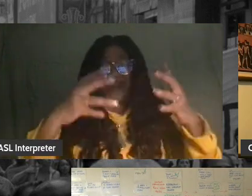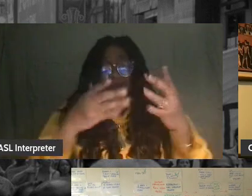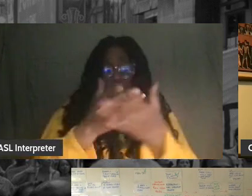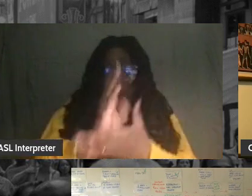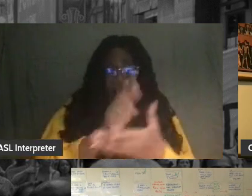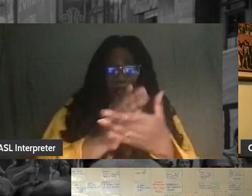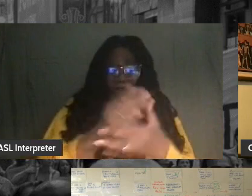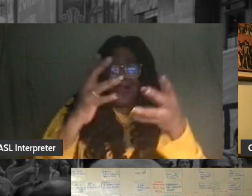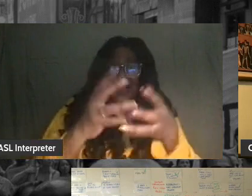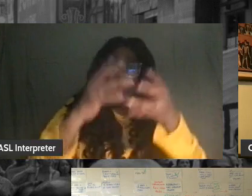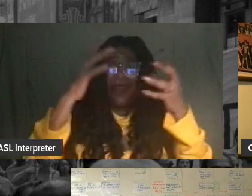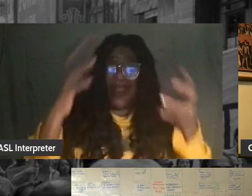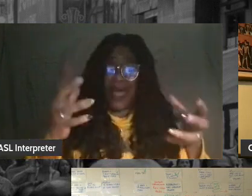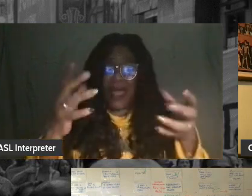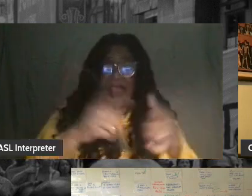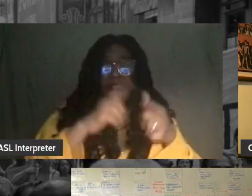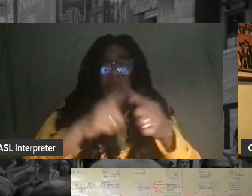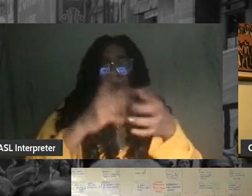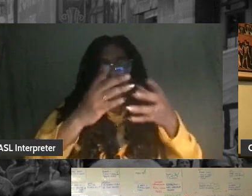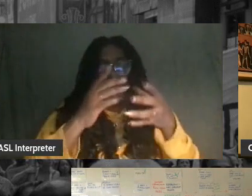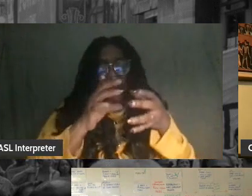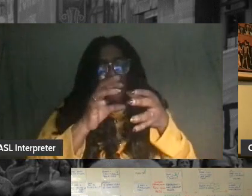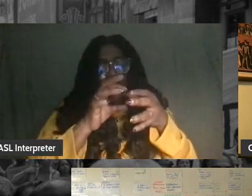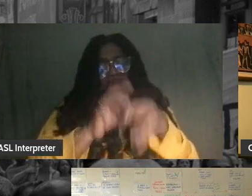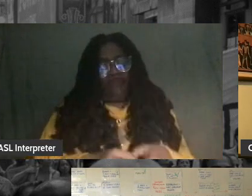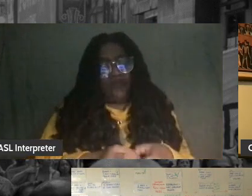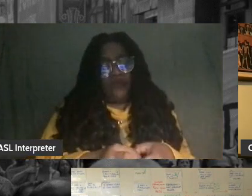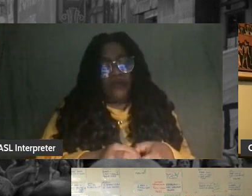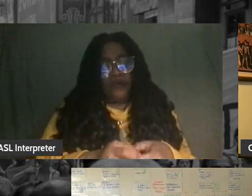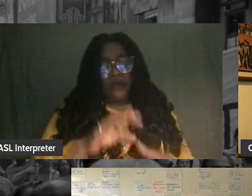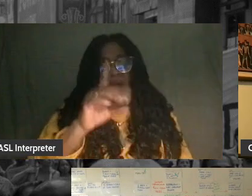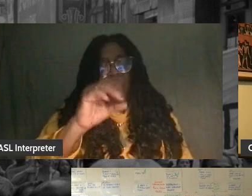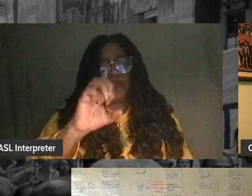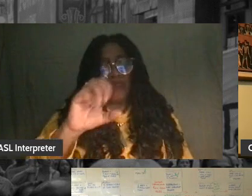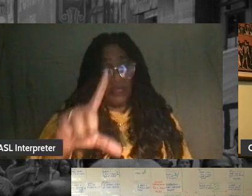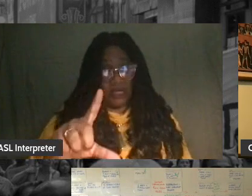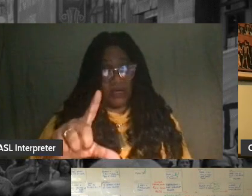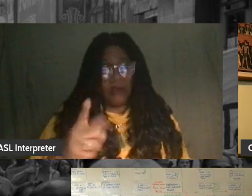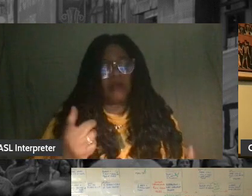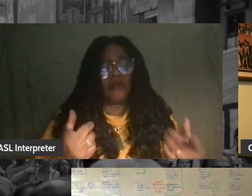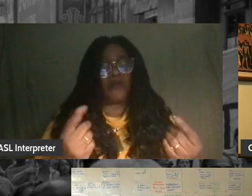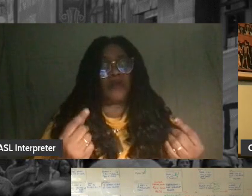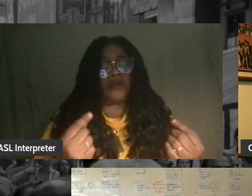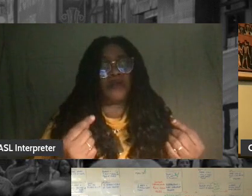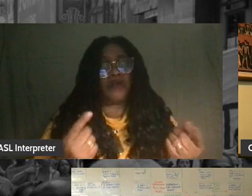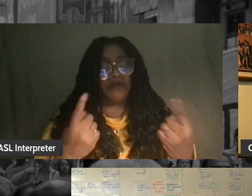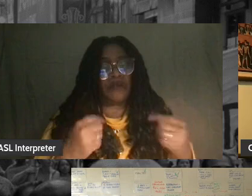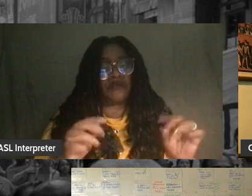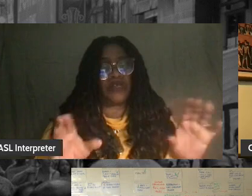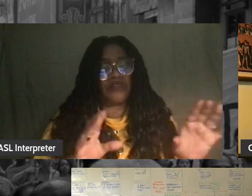you are entering into a deal, what you're trying to do is